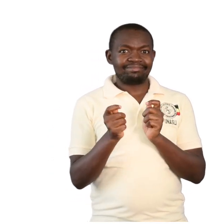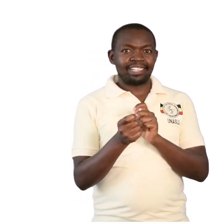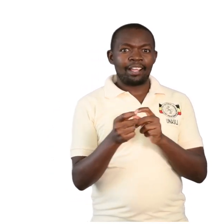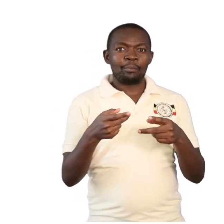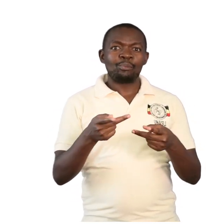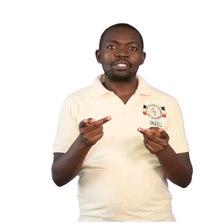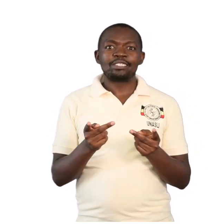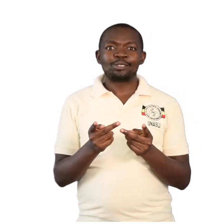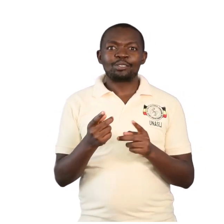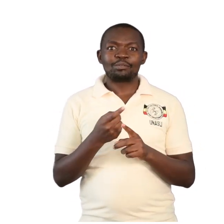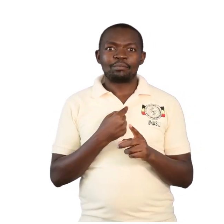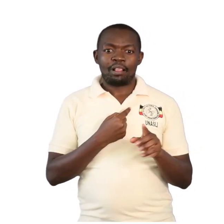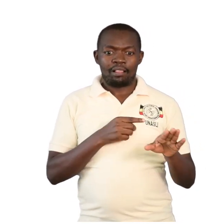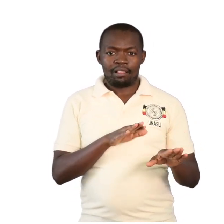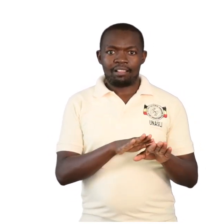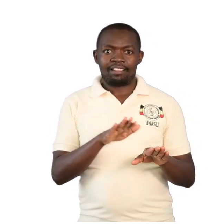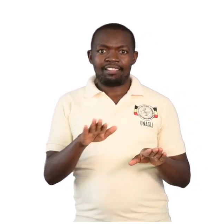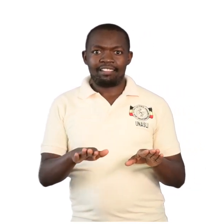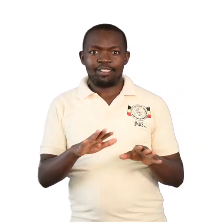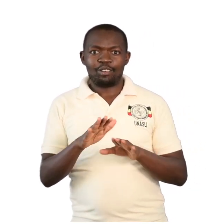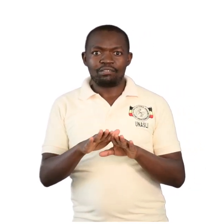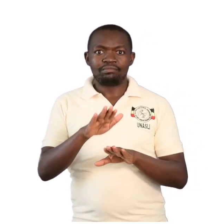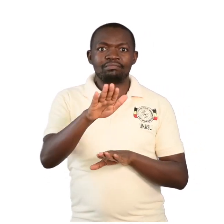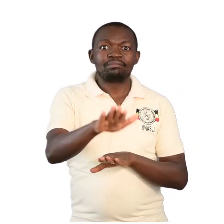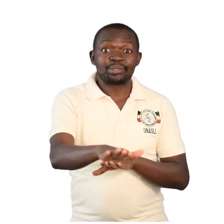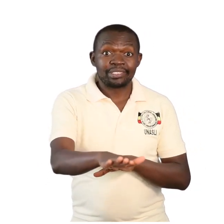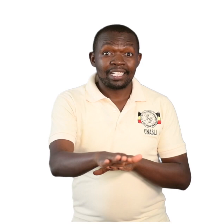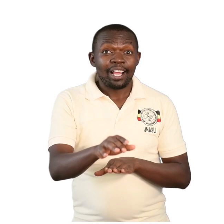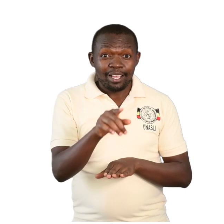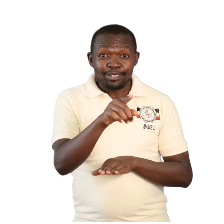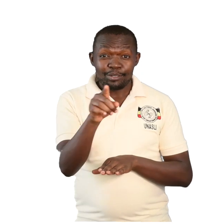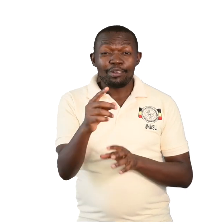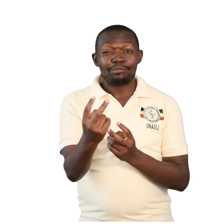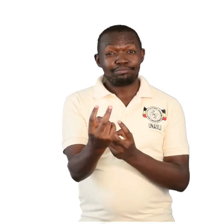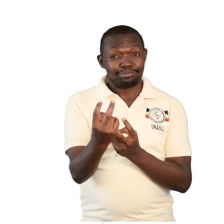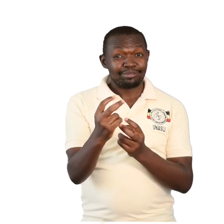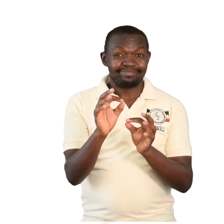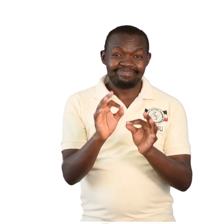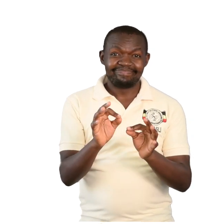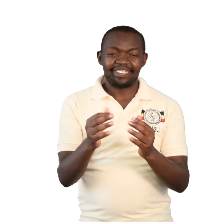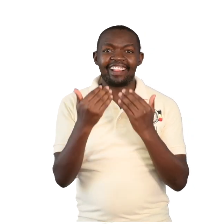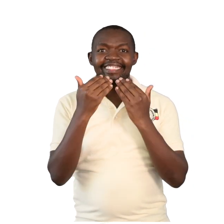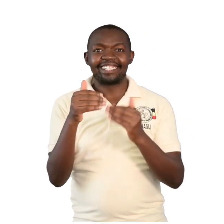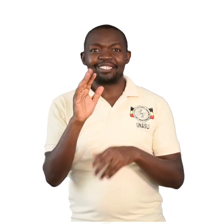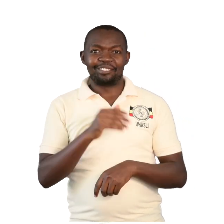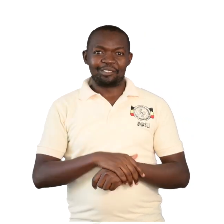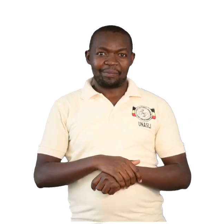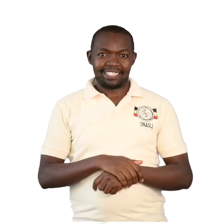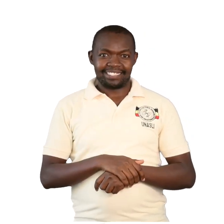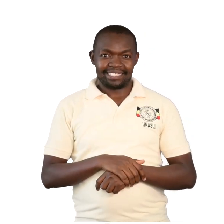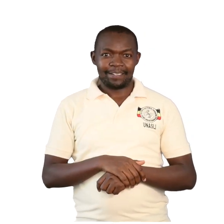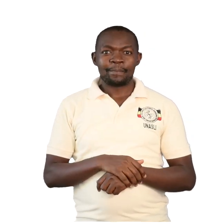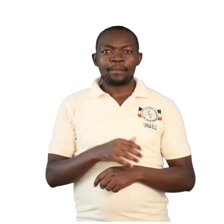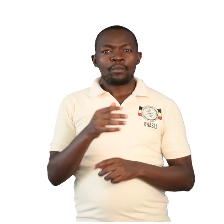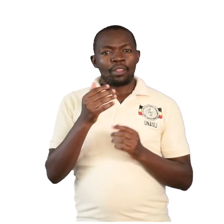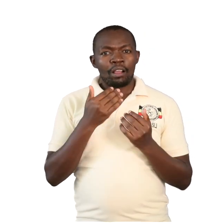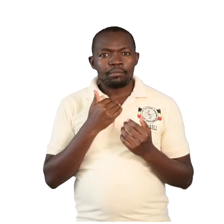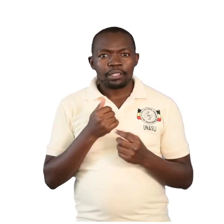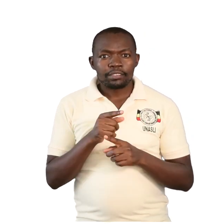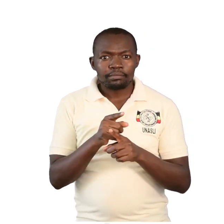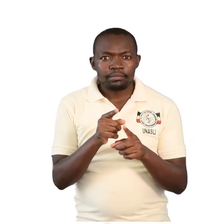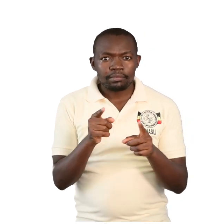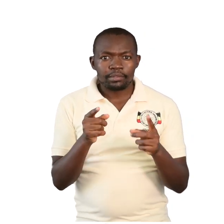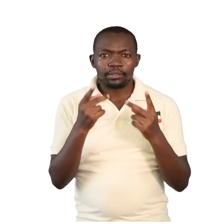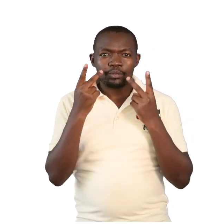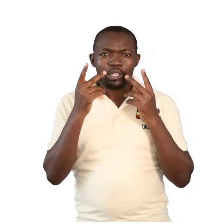from one point to another. You are a great observer. Thank you so much for that. I want you to